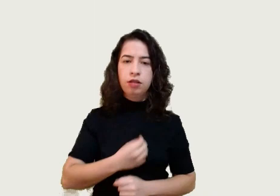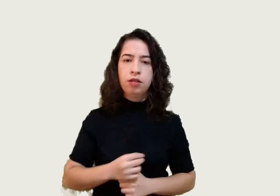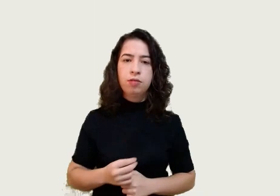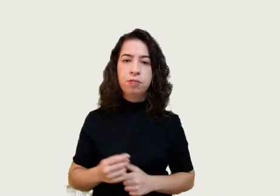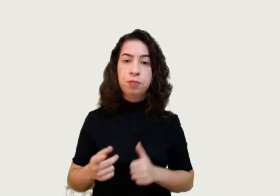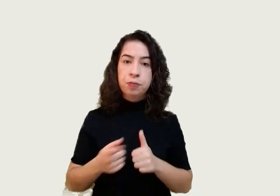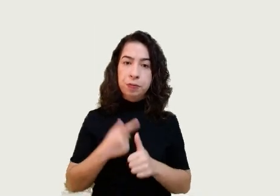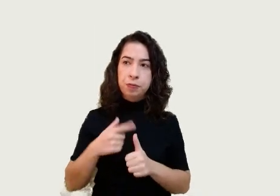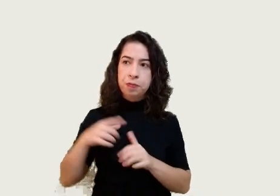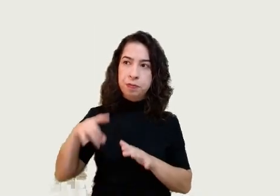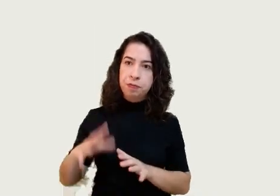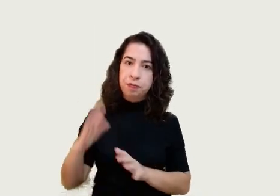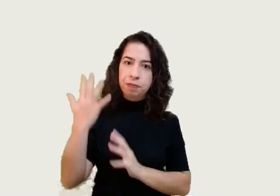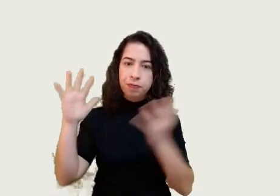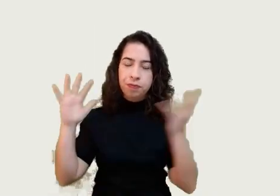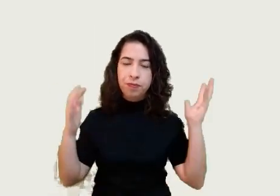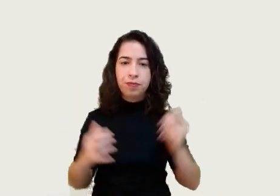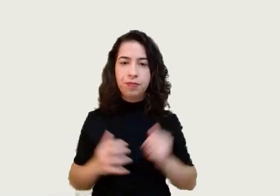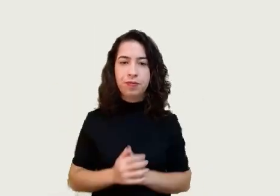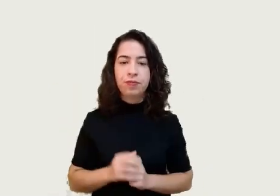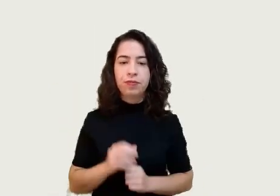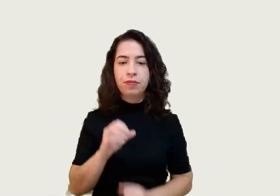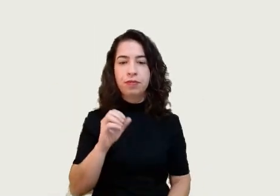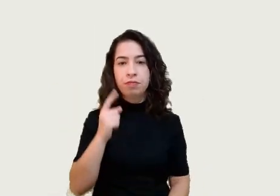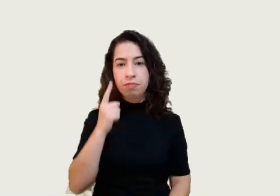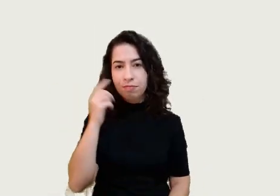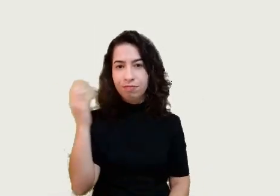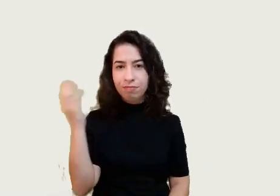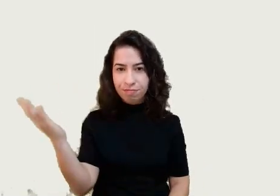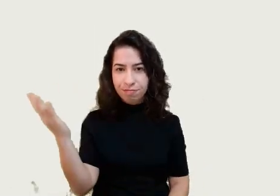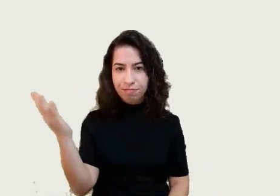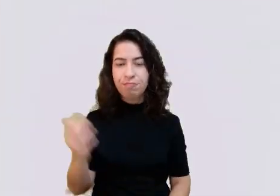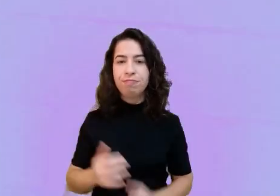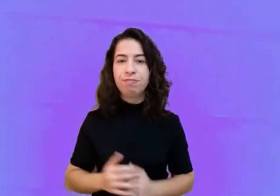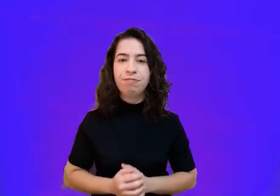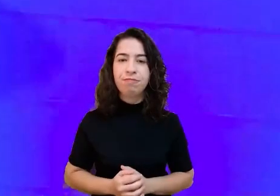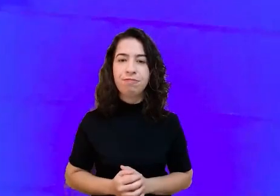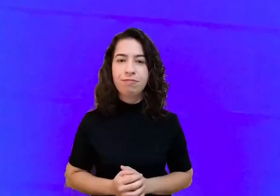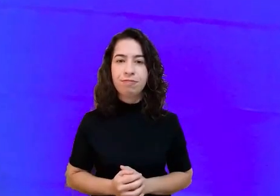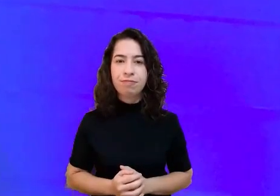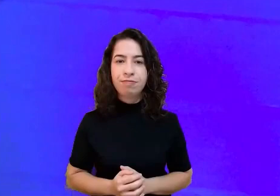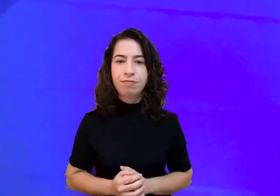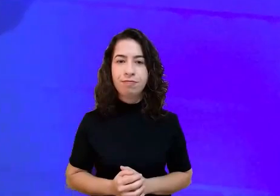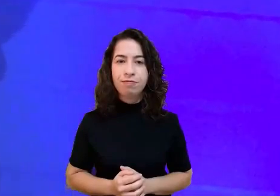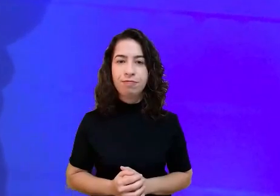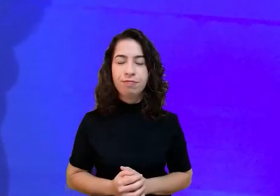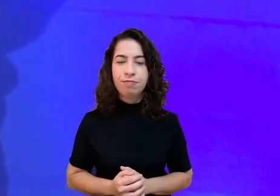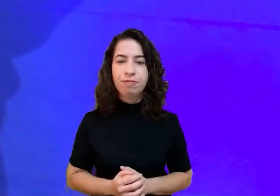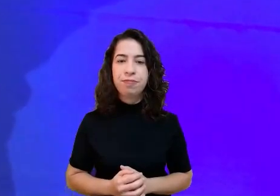on the trees. Suzano Ventures, seeding the futures.